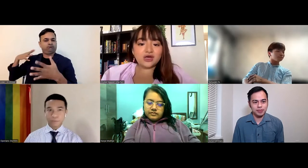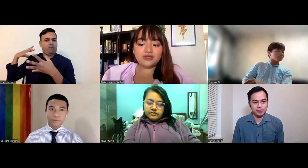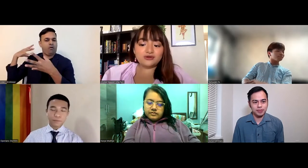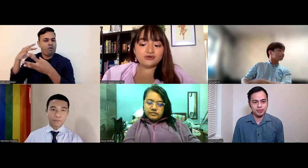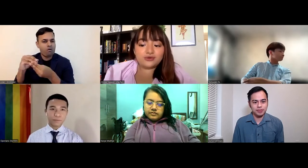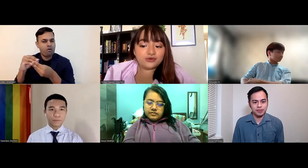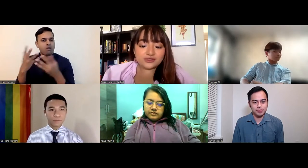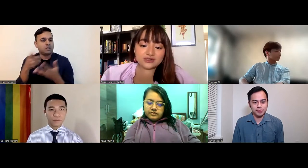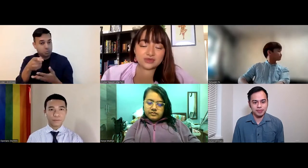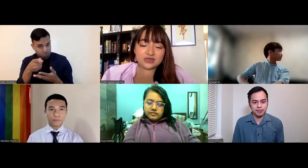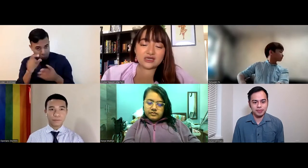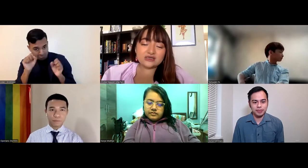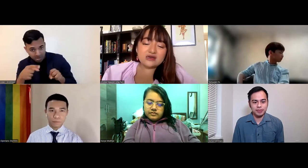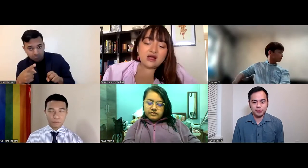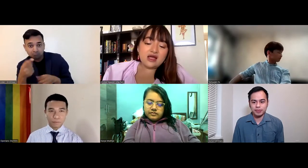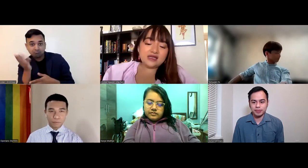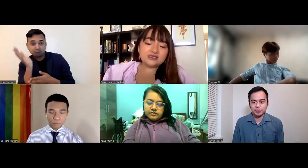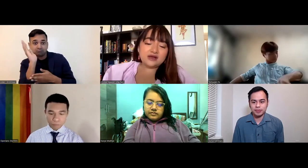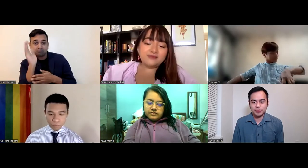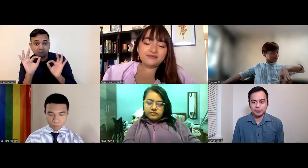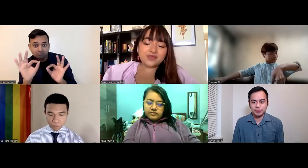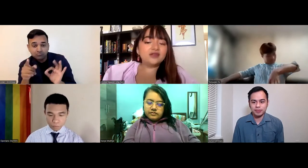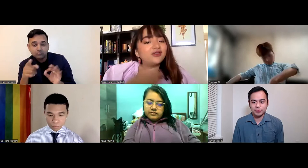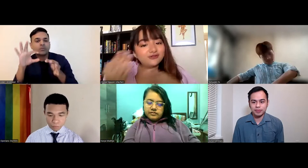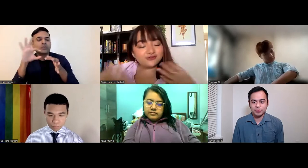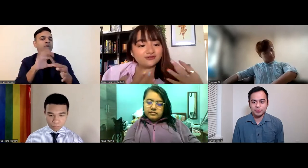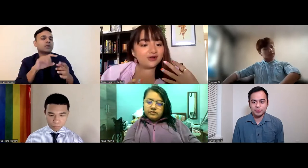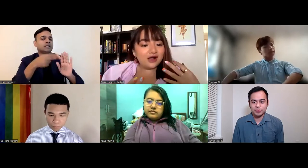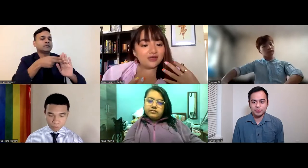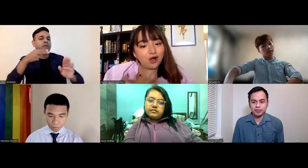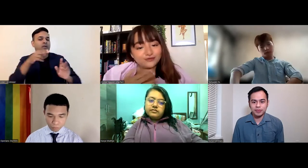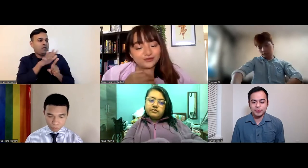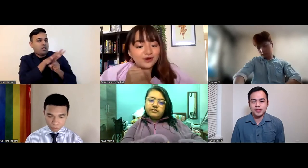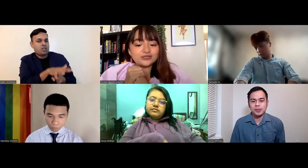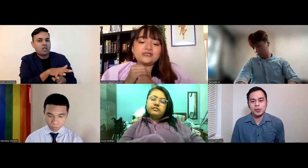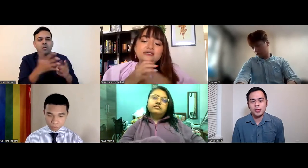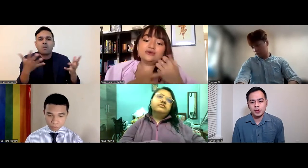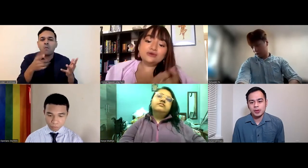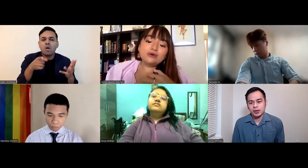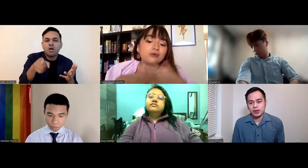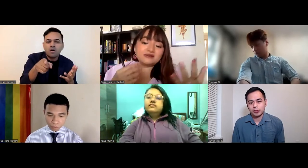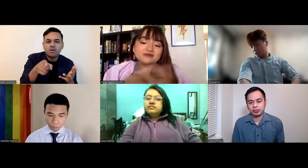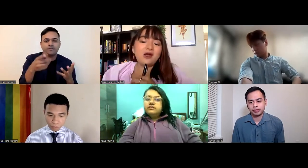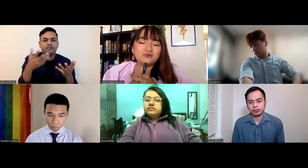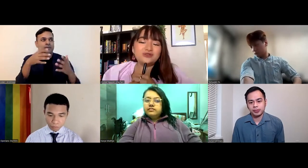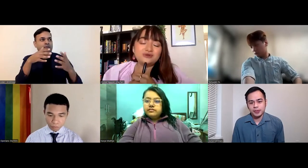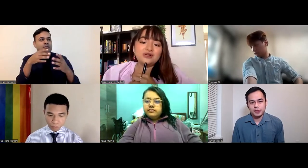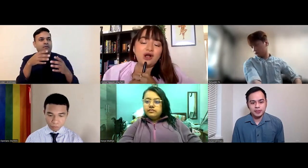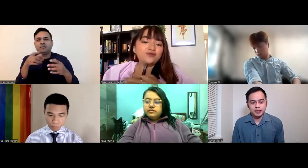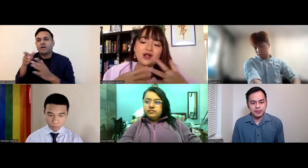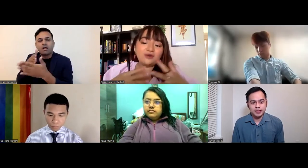with other youth with disabilities? And another throng of the question is, who or what helped